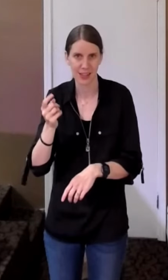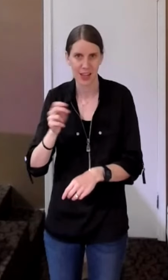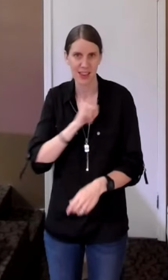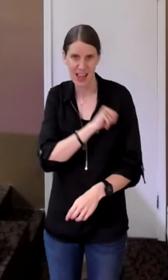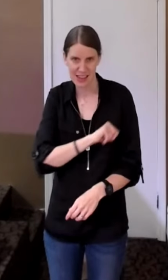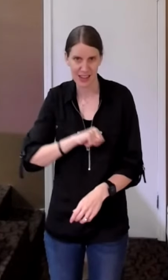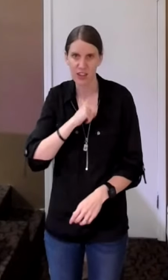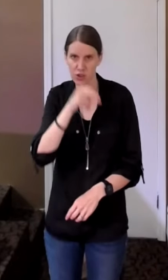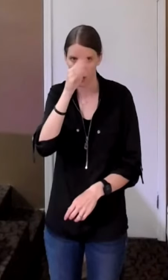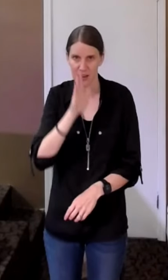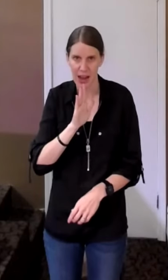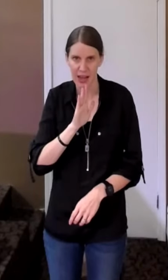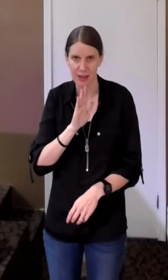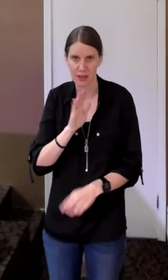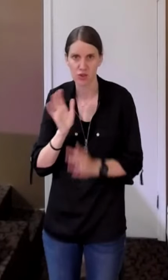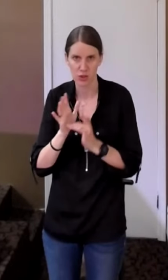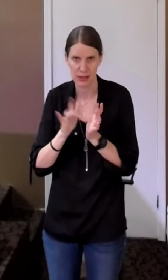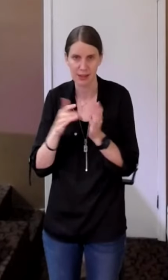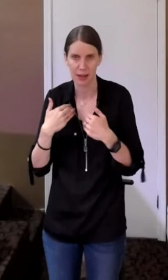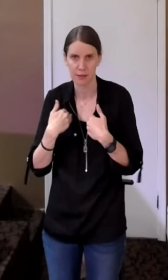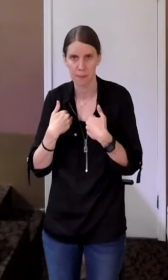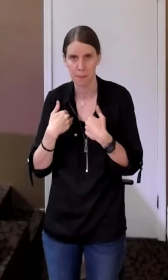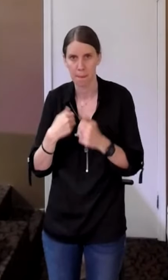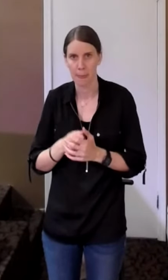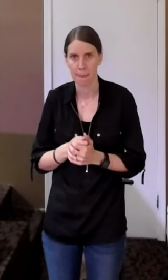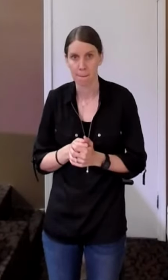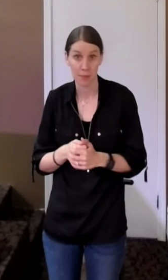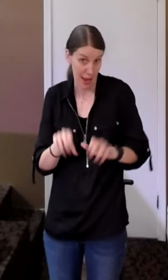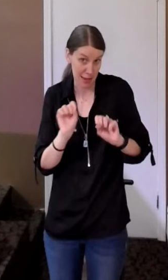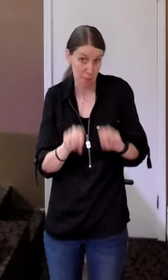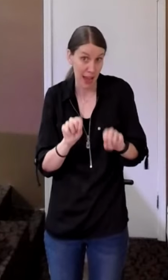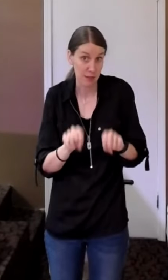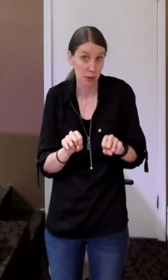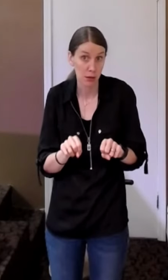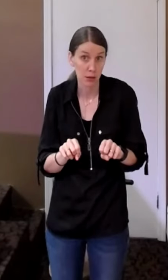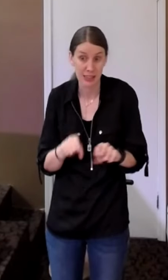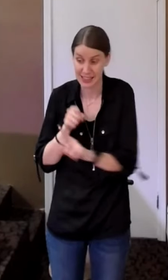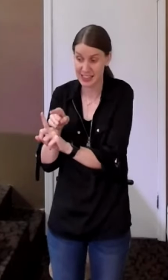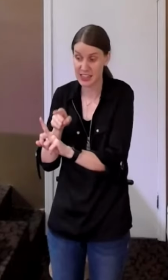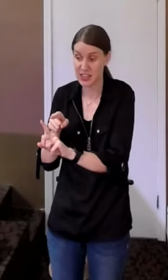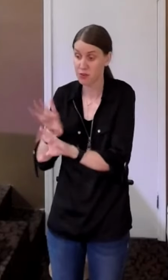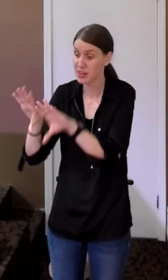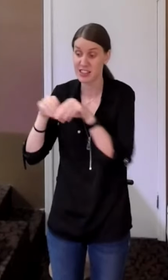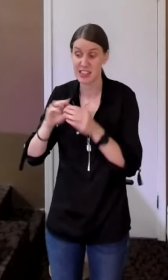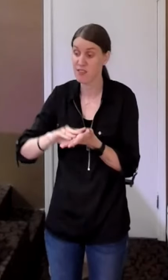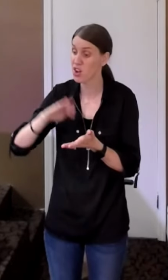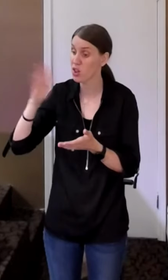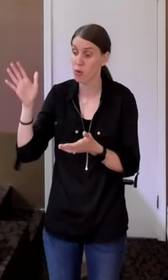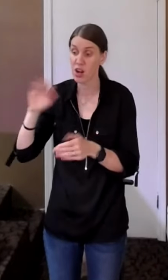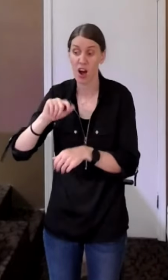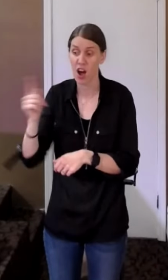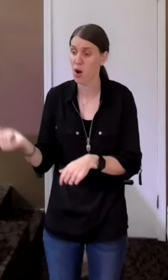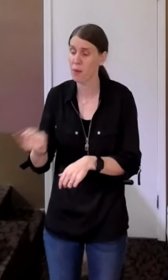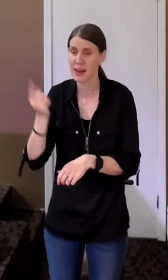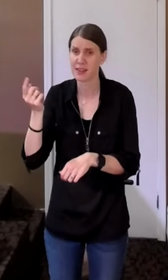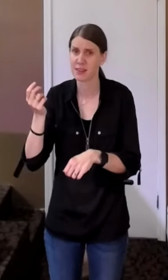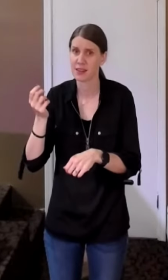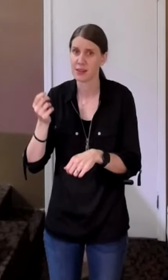nature. He didn't have to. I mean, he could have so many times taken all the glory and he said, I'm just doing